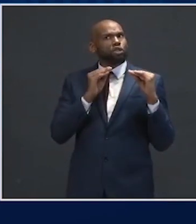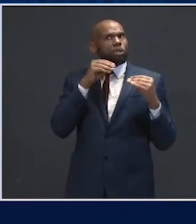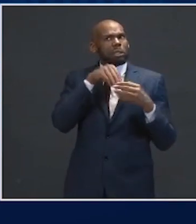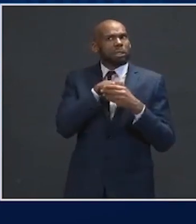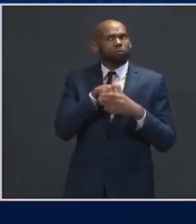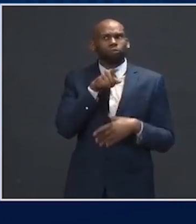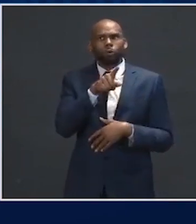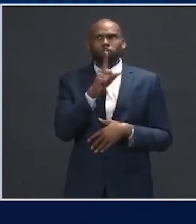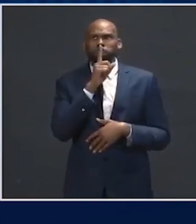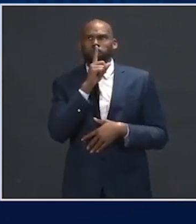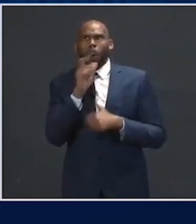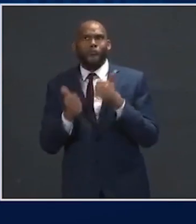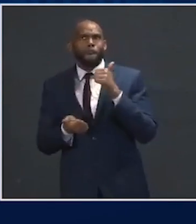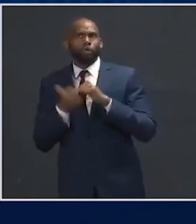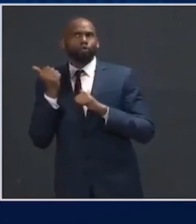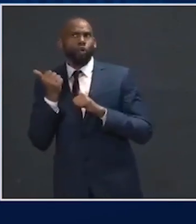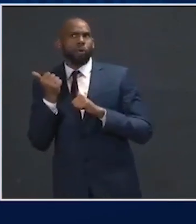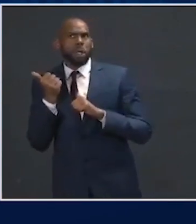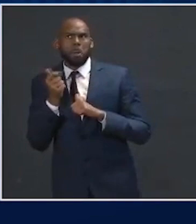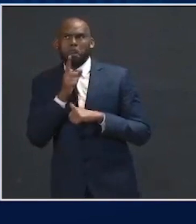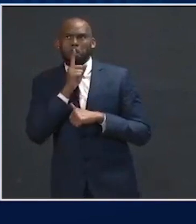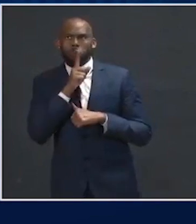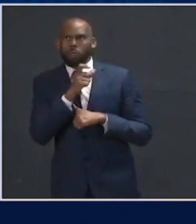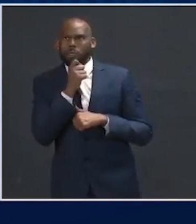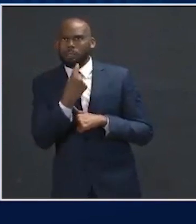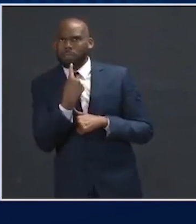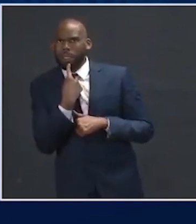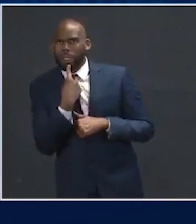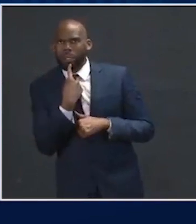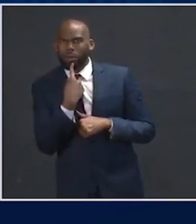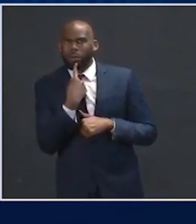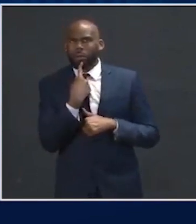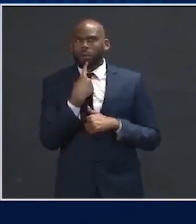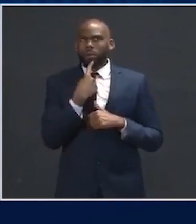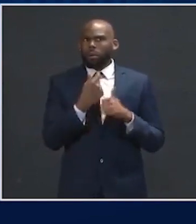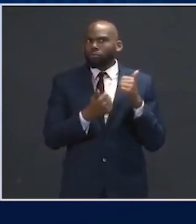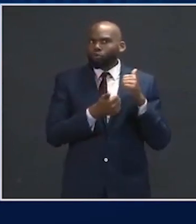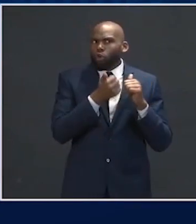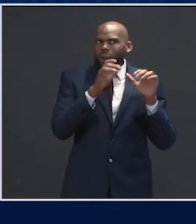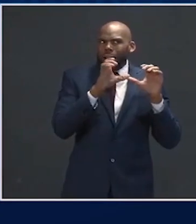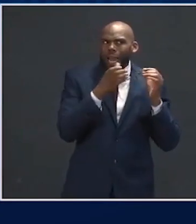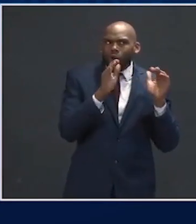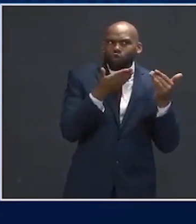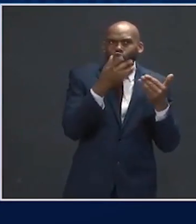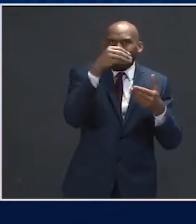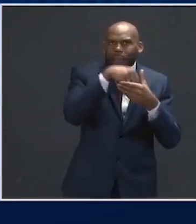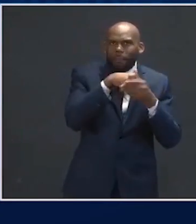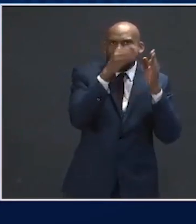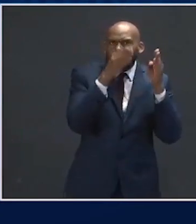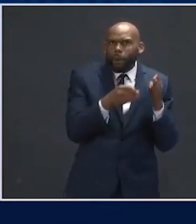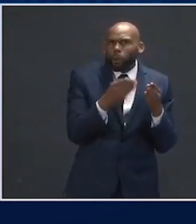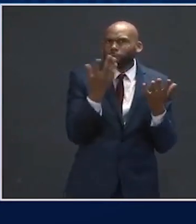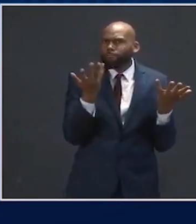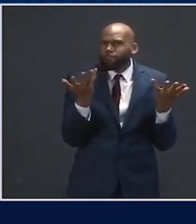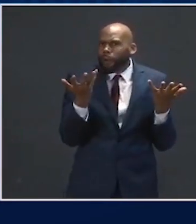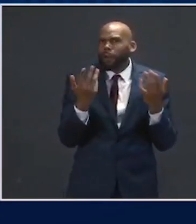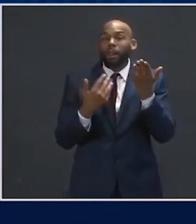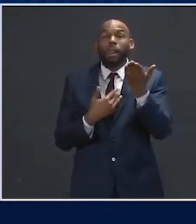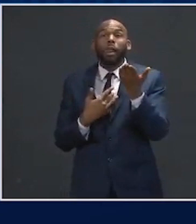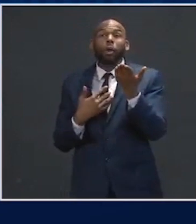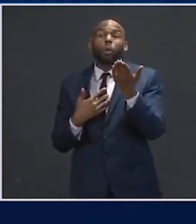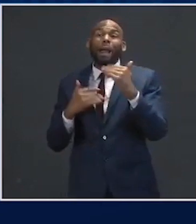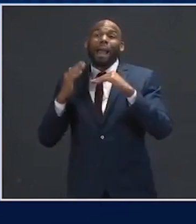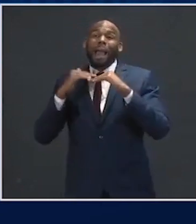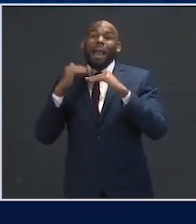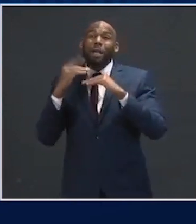teachers in school, not the majority of teachers in school and the majority of classrooms. Well, teaching at least one day a week in